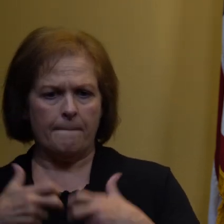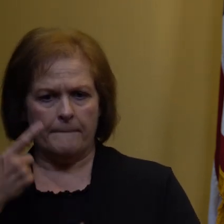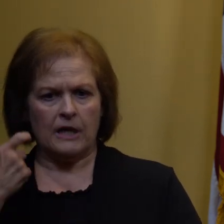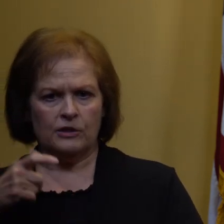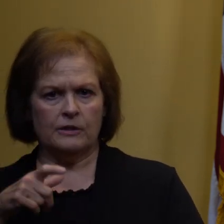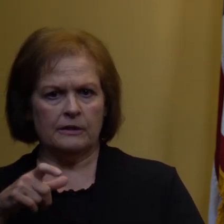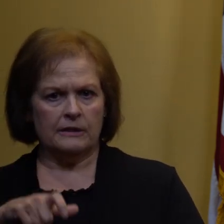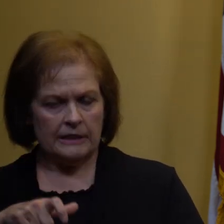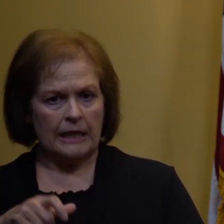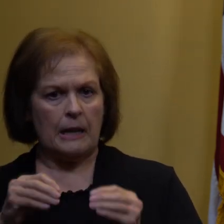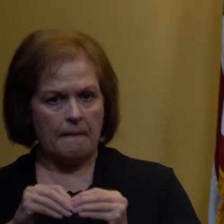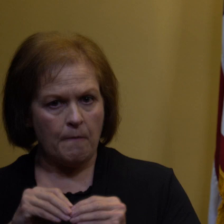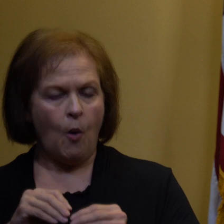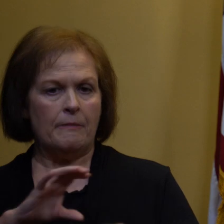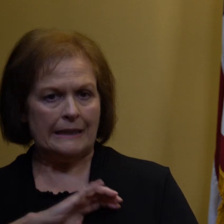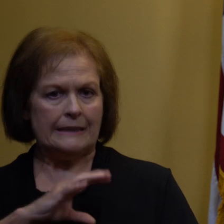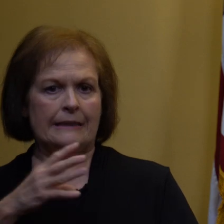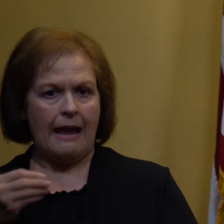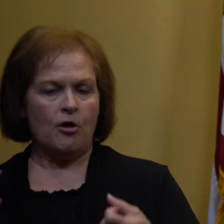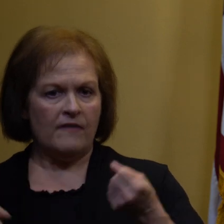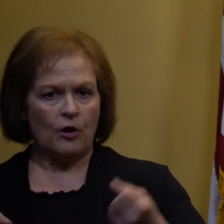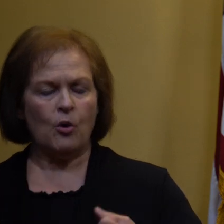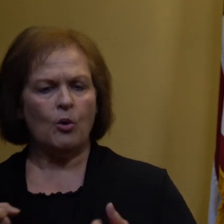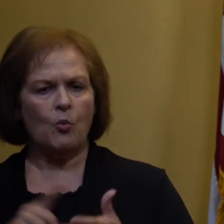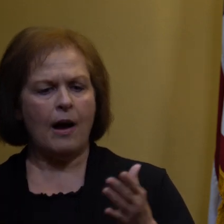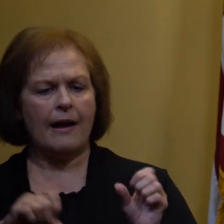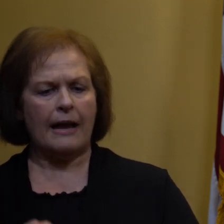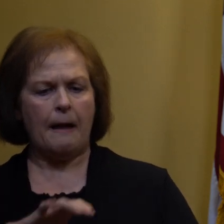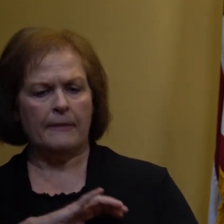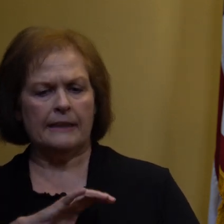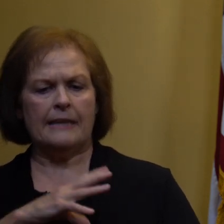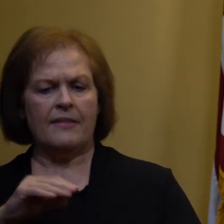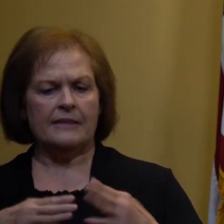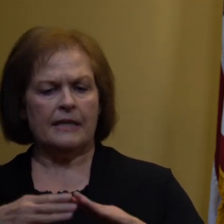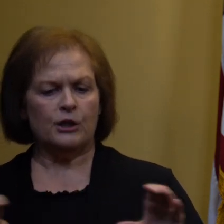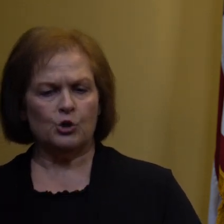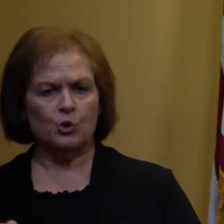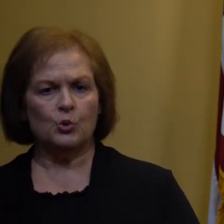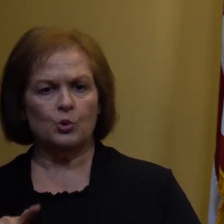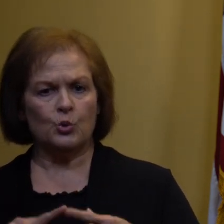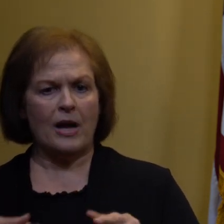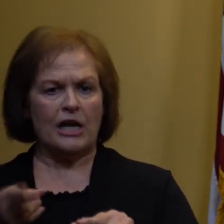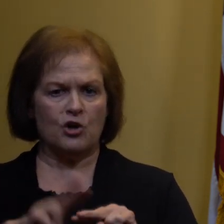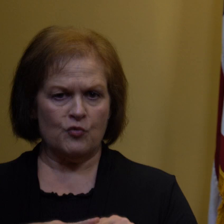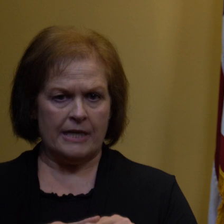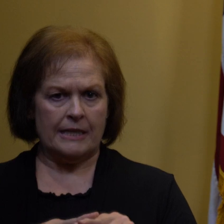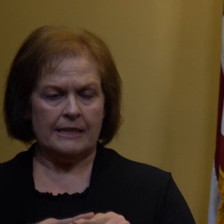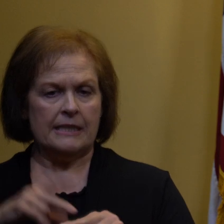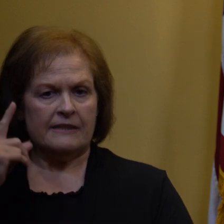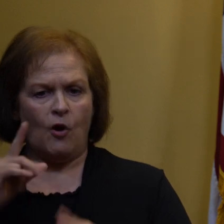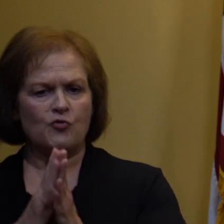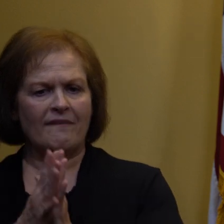more boots and vehicles on the roadways. What can NOPD and the city do to try to increase enforcement for